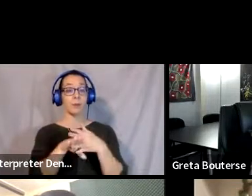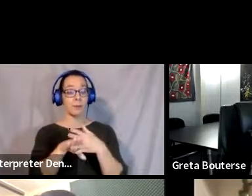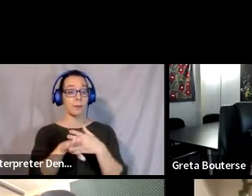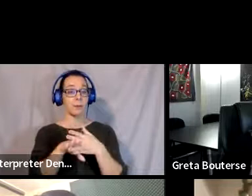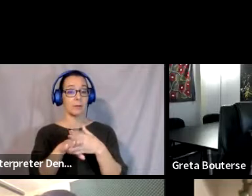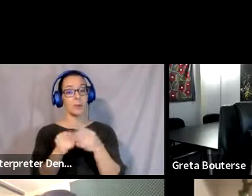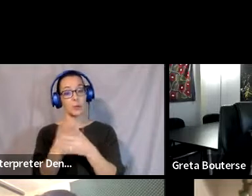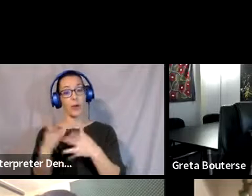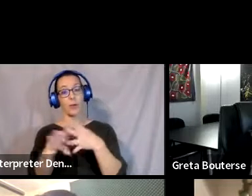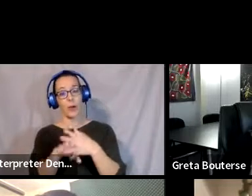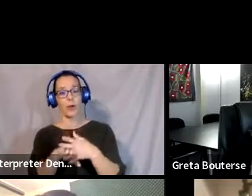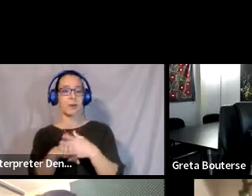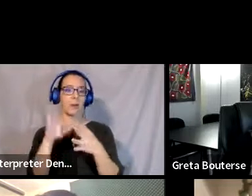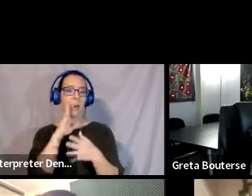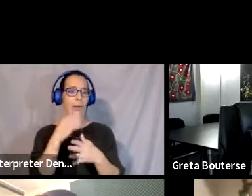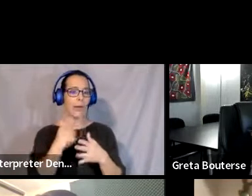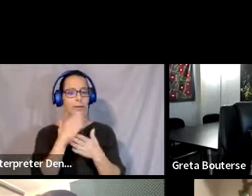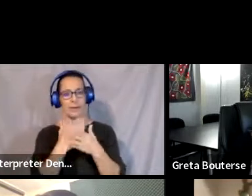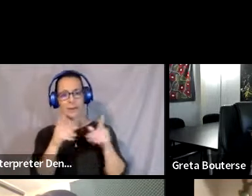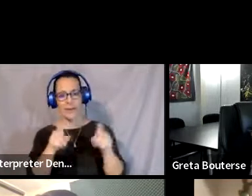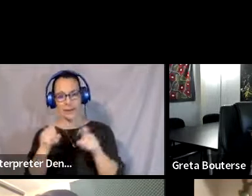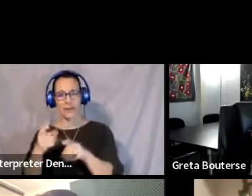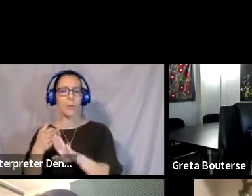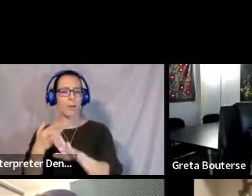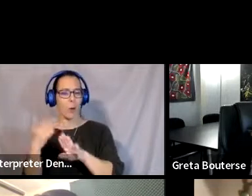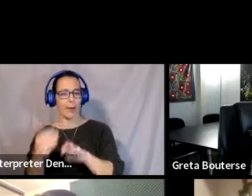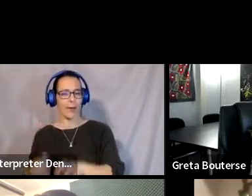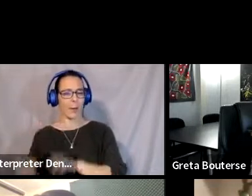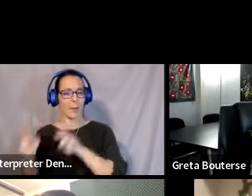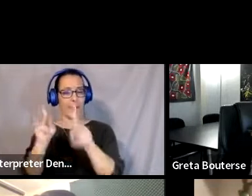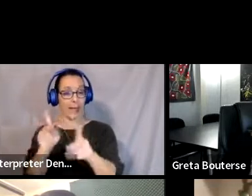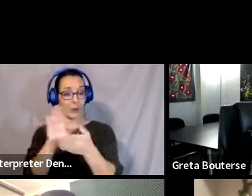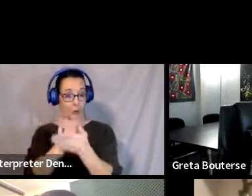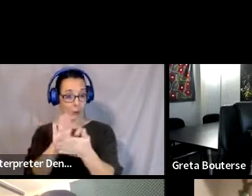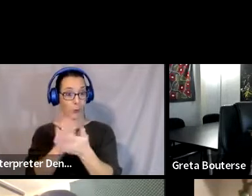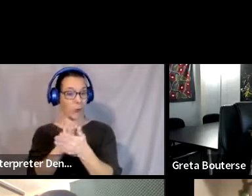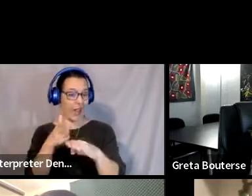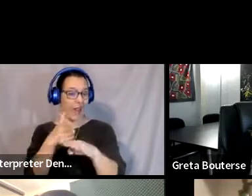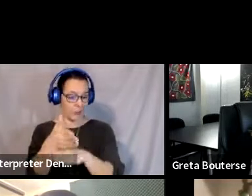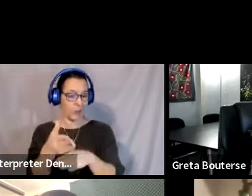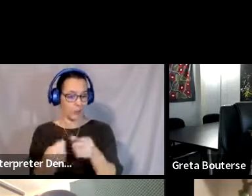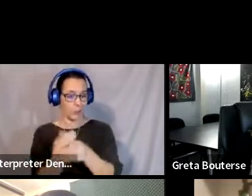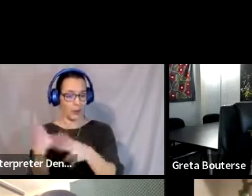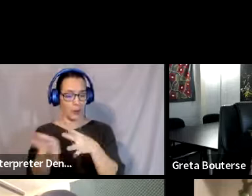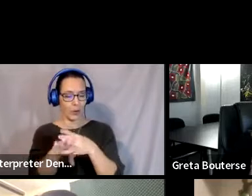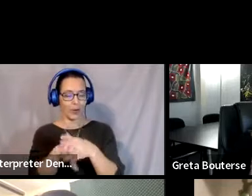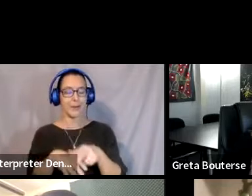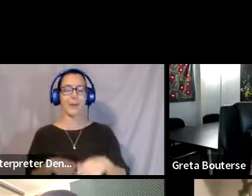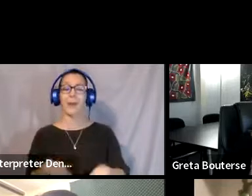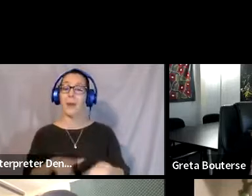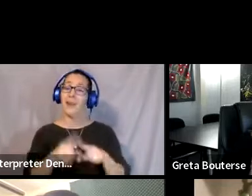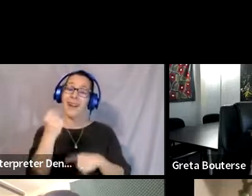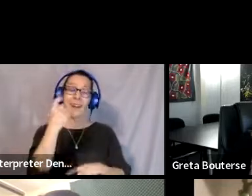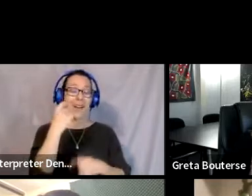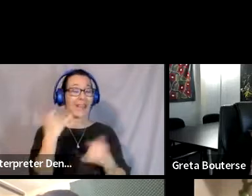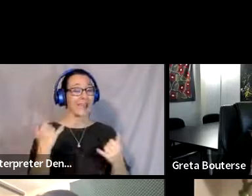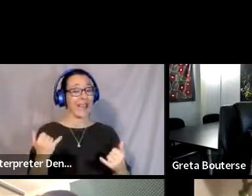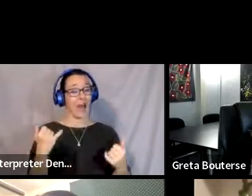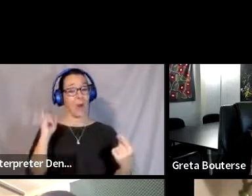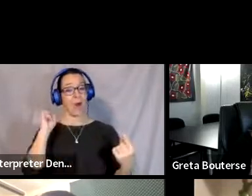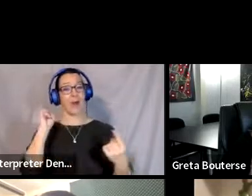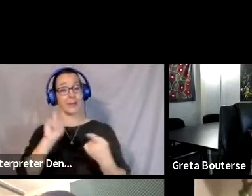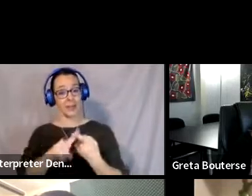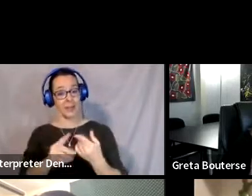But obviously, as we all can see from the past couple years, from now until spring break, a lot